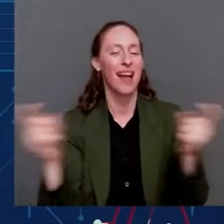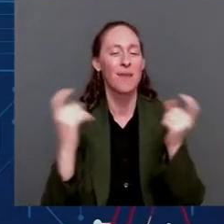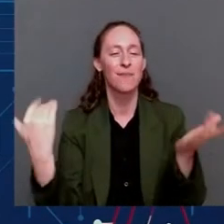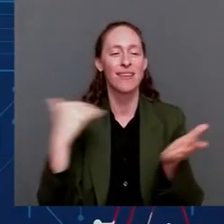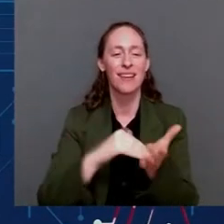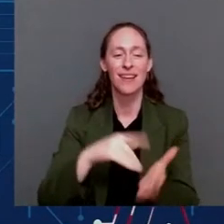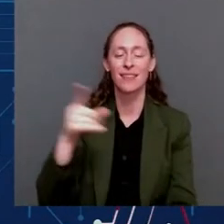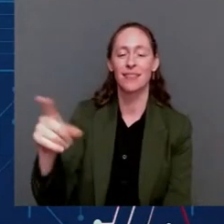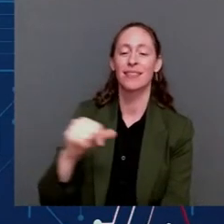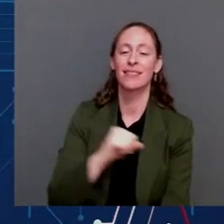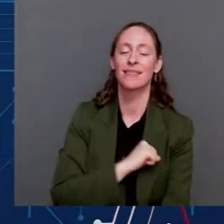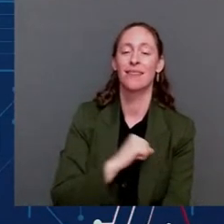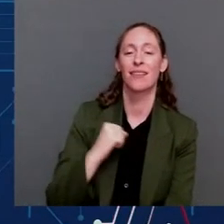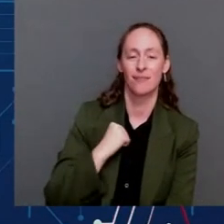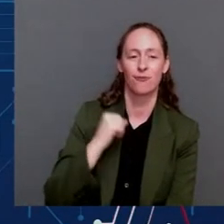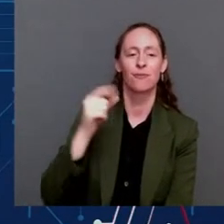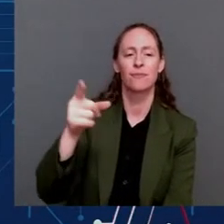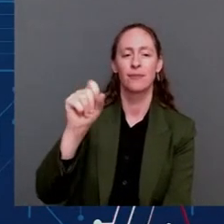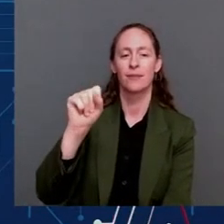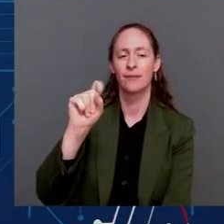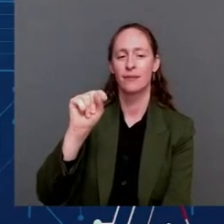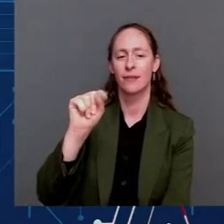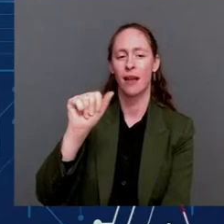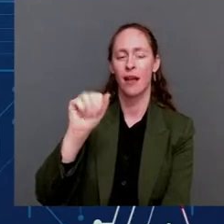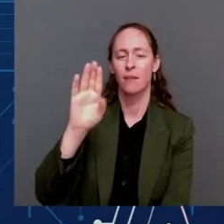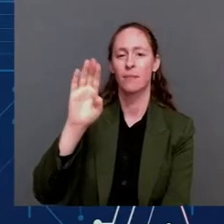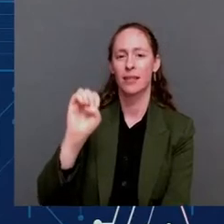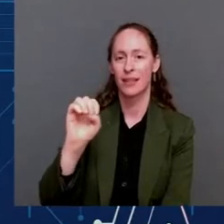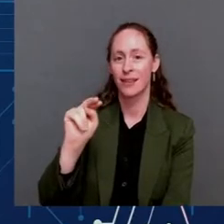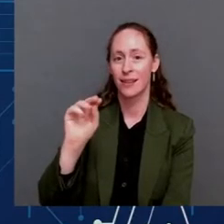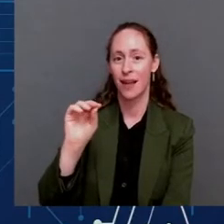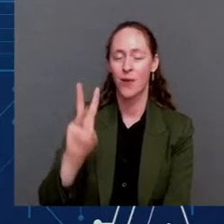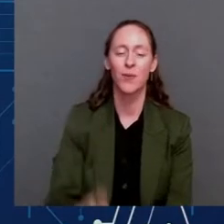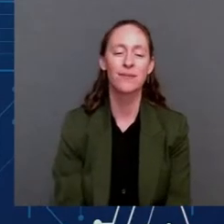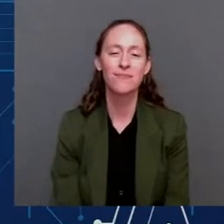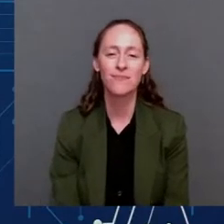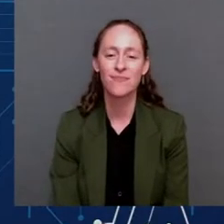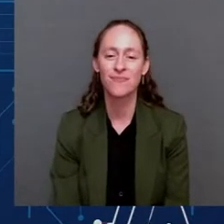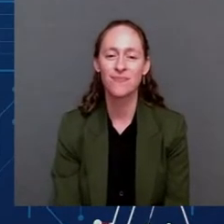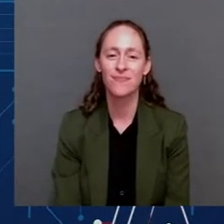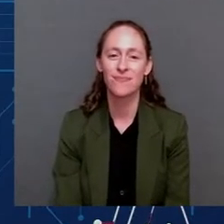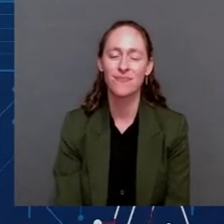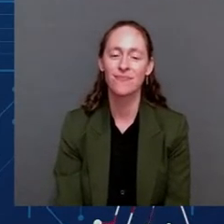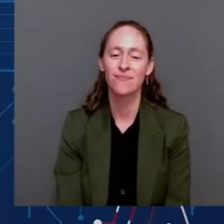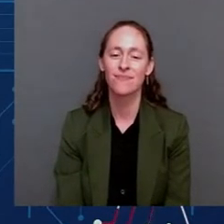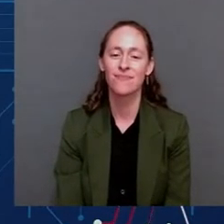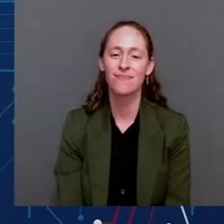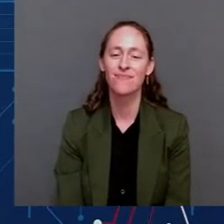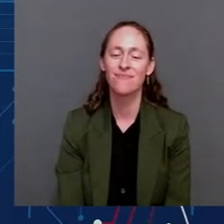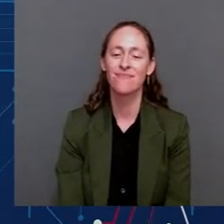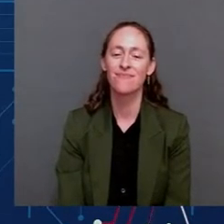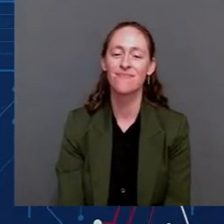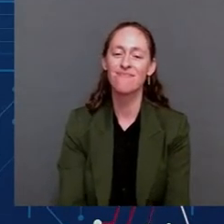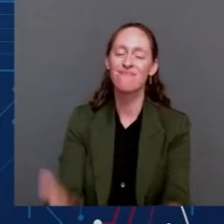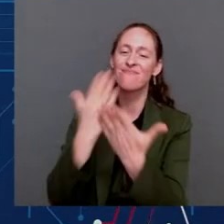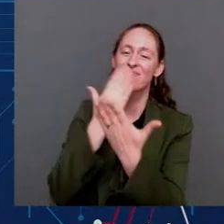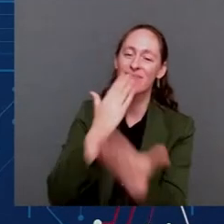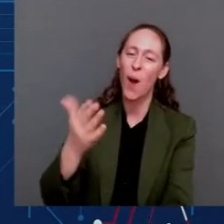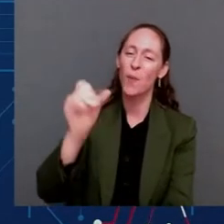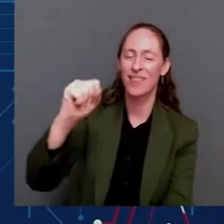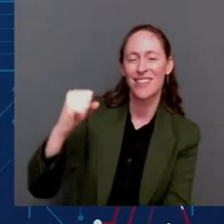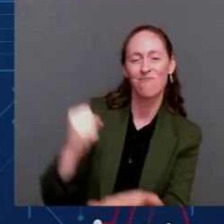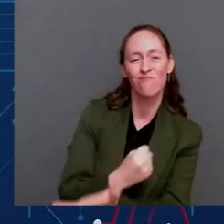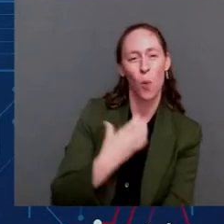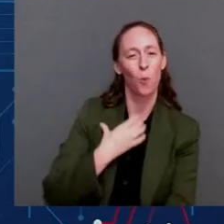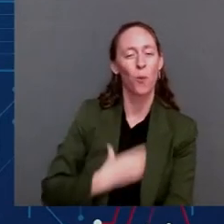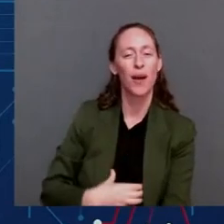And I join Gary in saying we wish we were there in person with all of you. I know, Governor, you're excited, and Congressman Kildee and our friends at